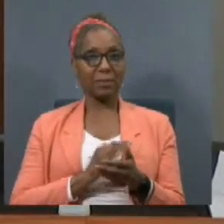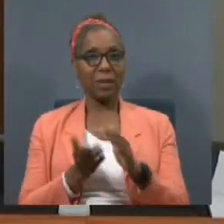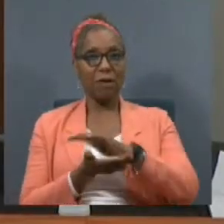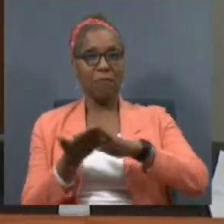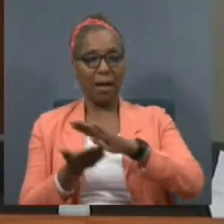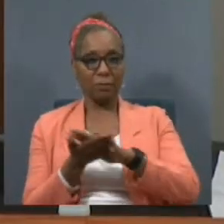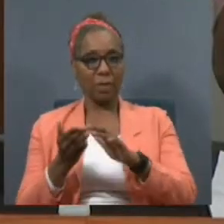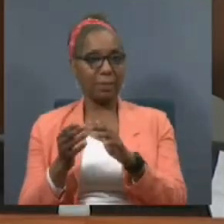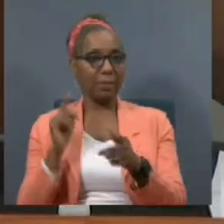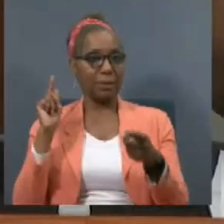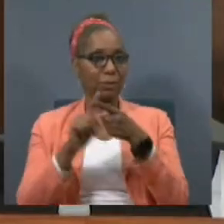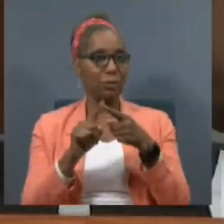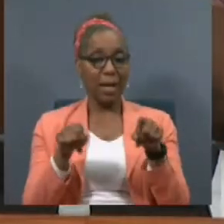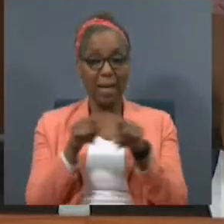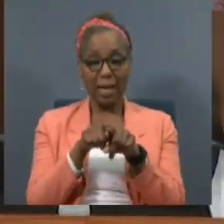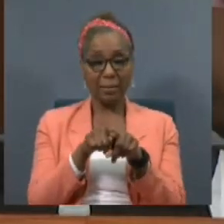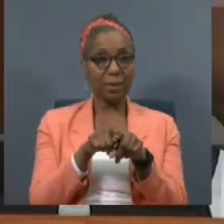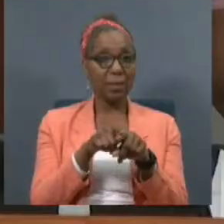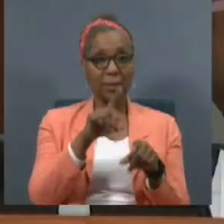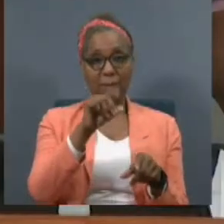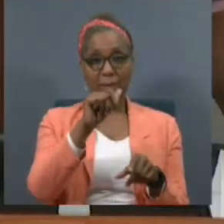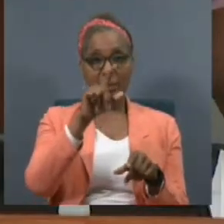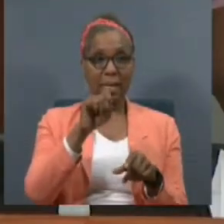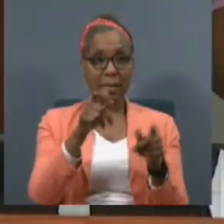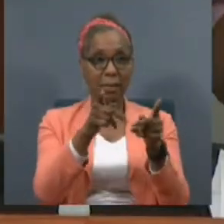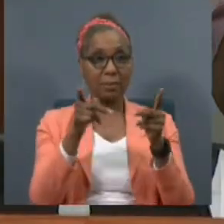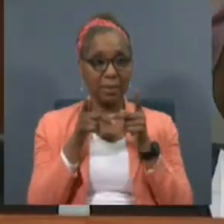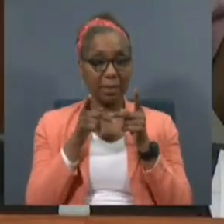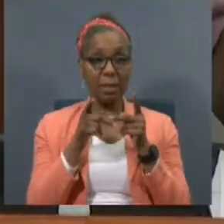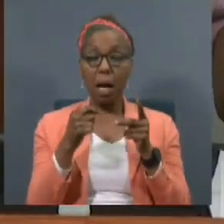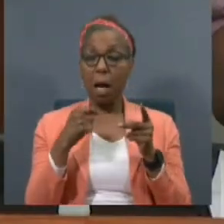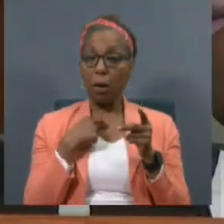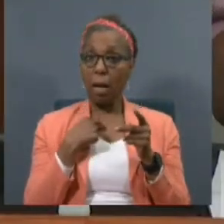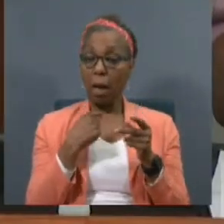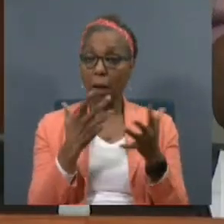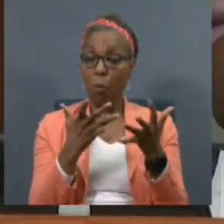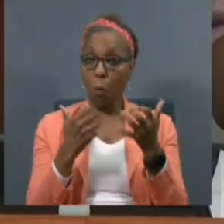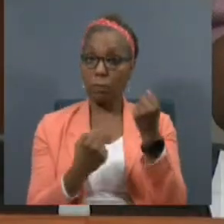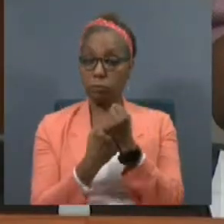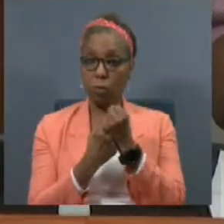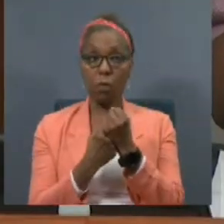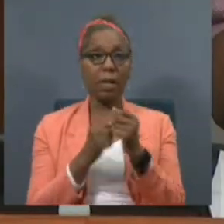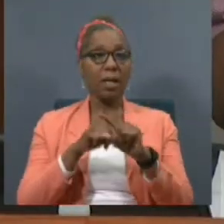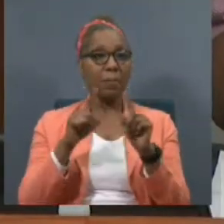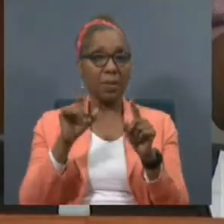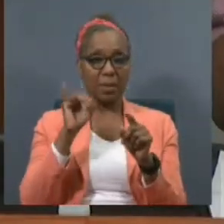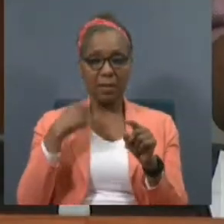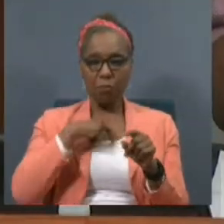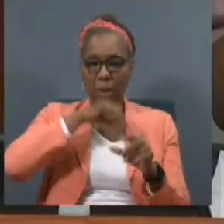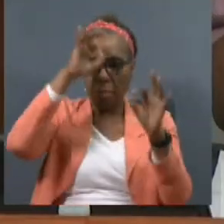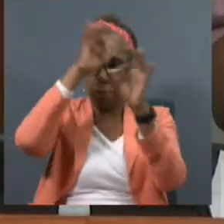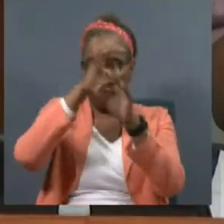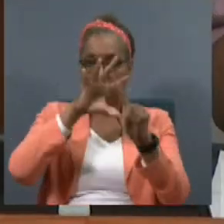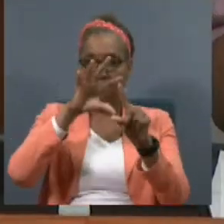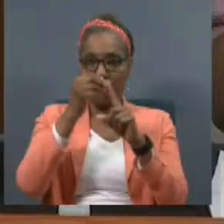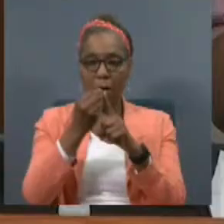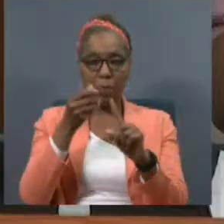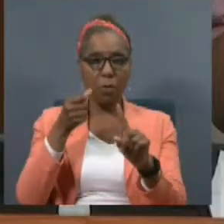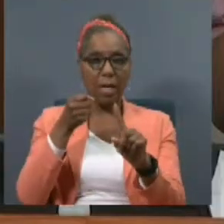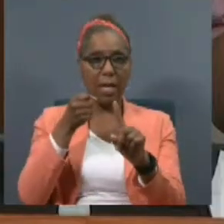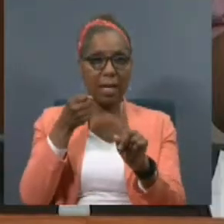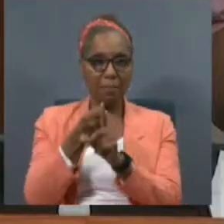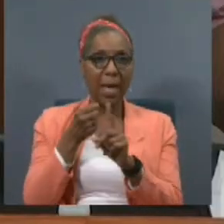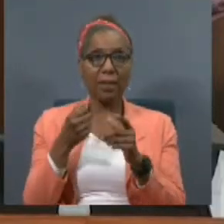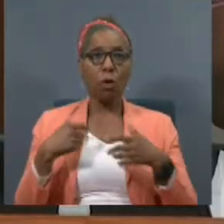under control to, as pointed out, data centers. I'm all for data, but if we don't know what the environmental impact is, those things have a